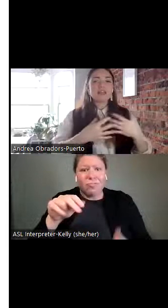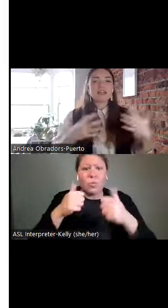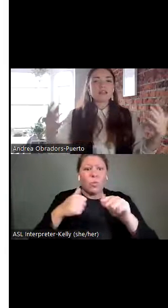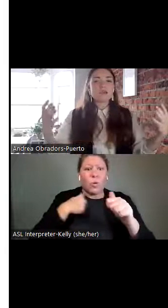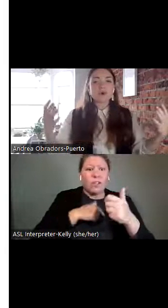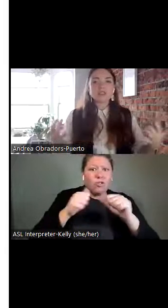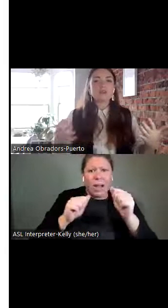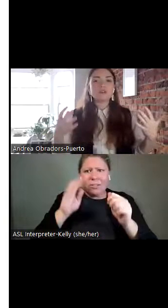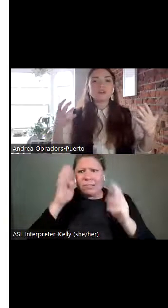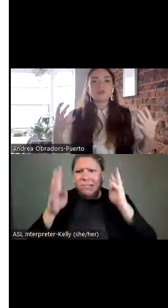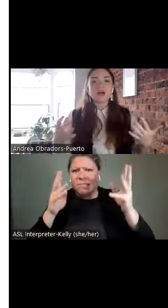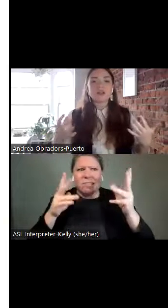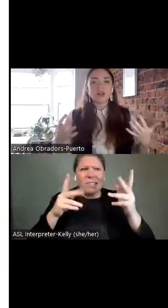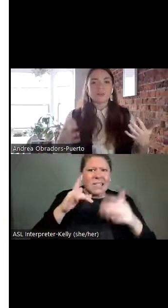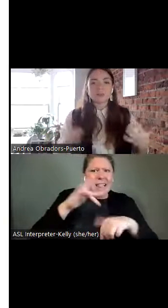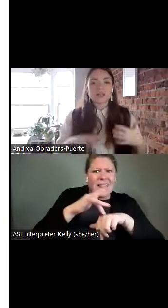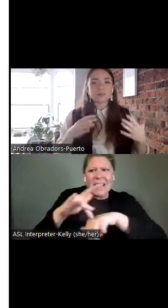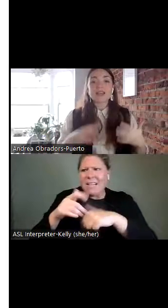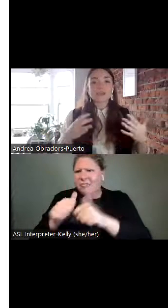as many as possible to